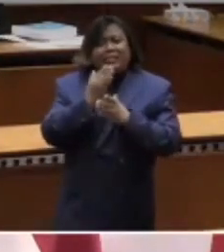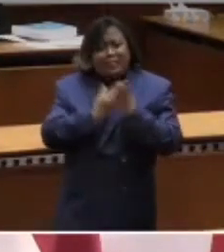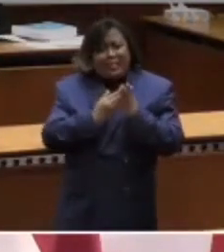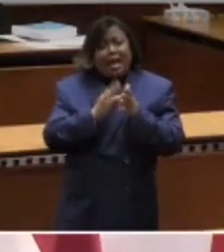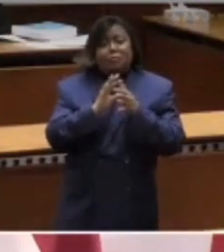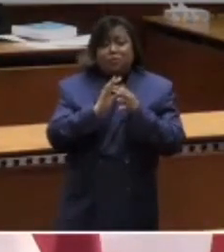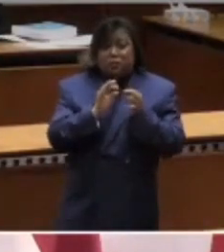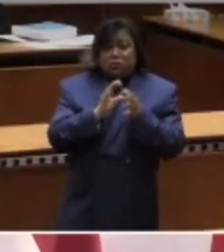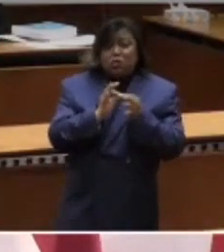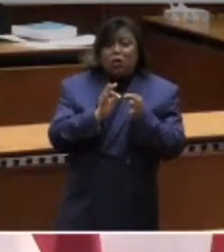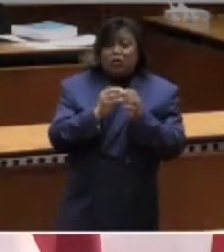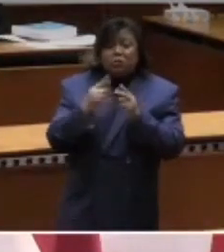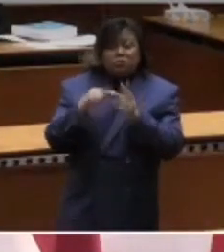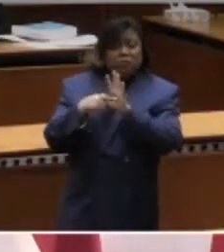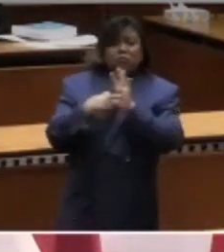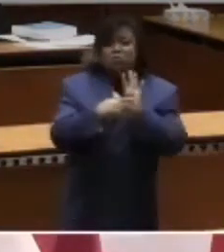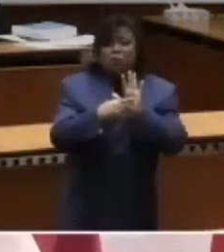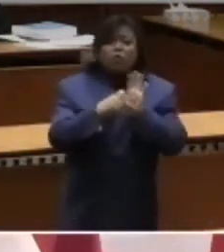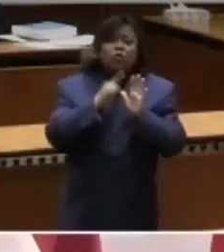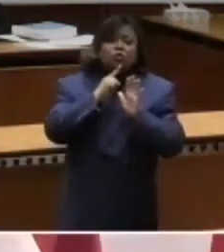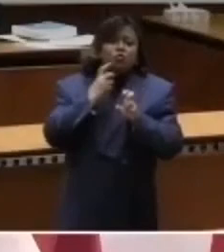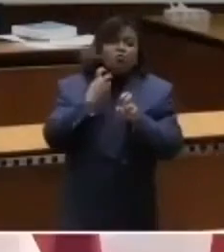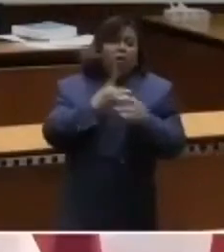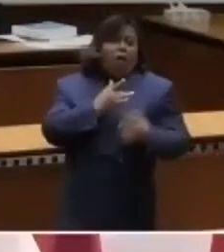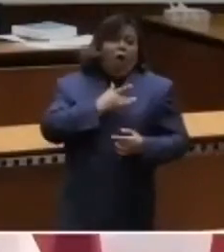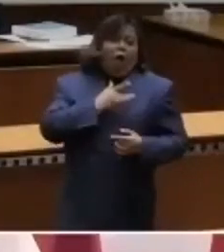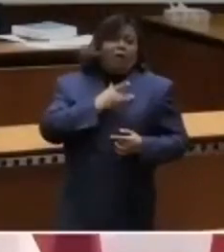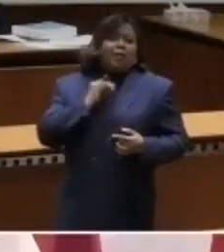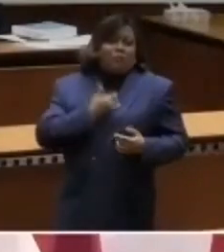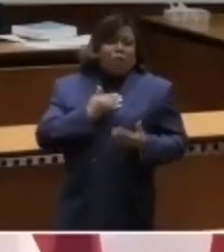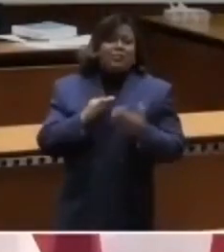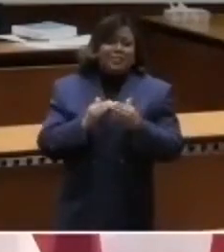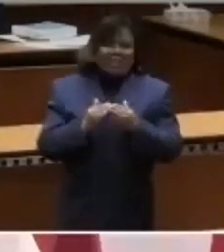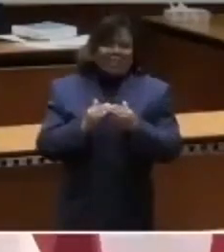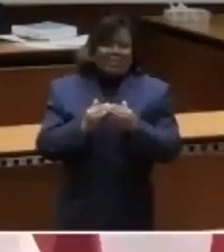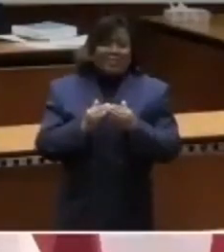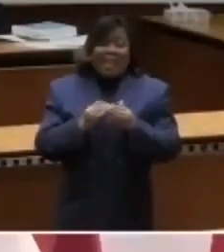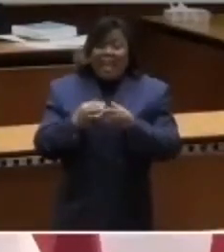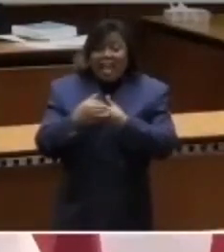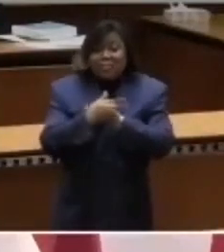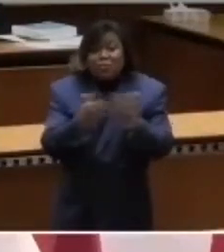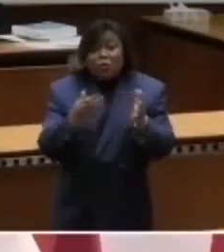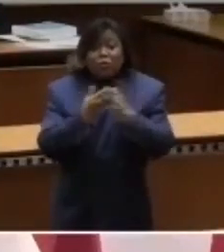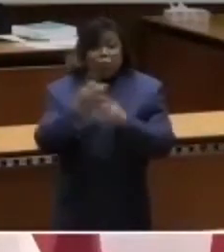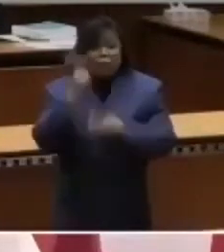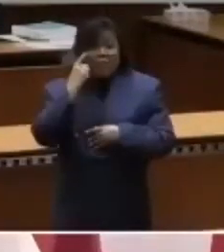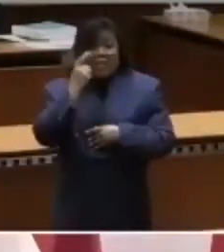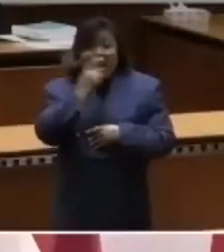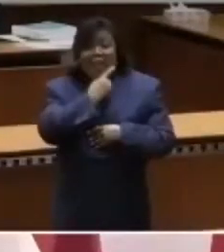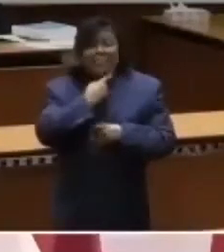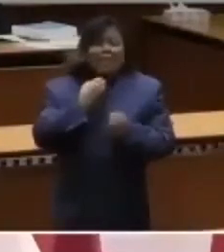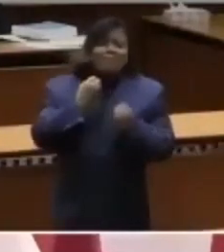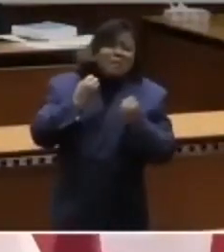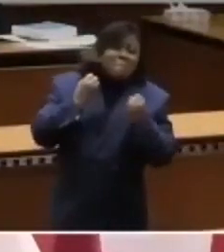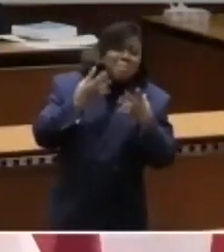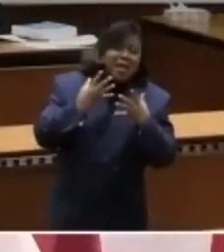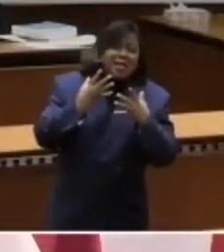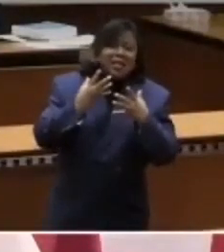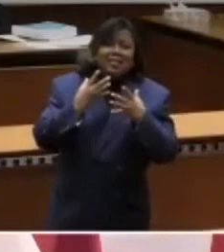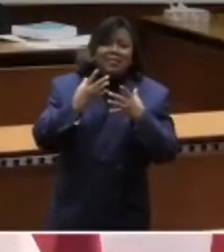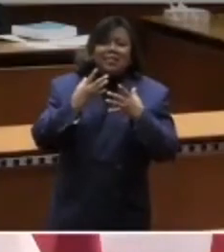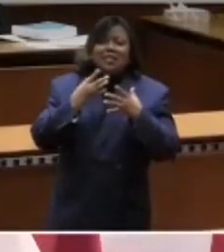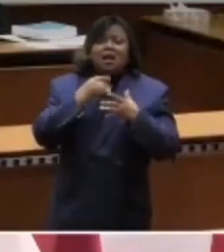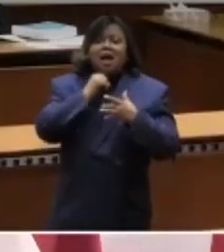of those stories will reflect the true heart of our city, as told through the eyes of our many